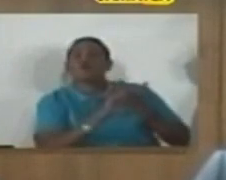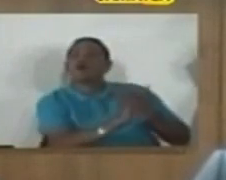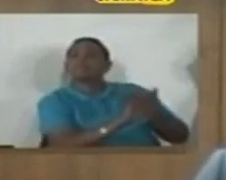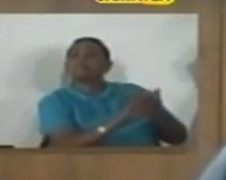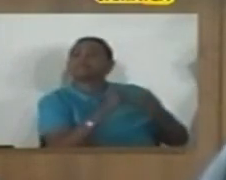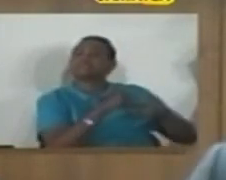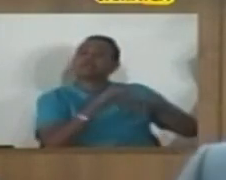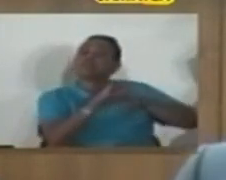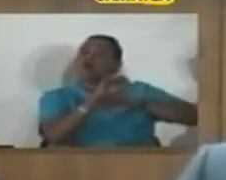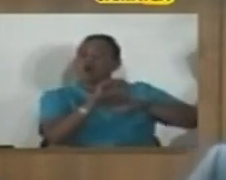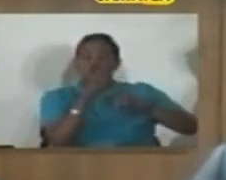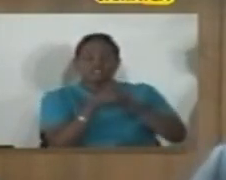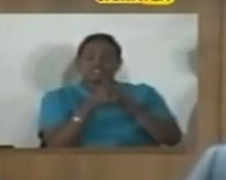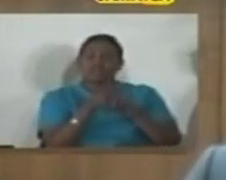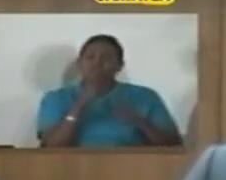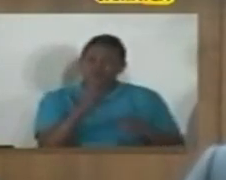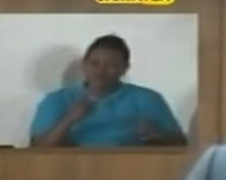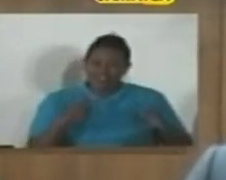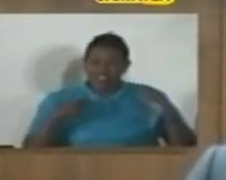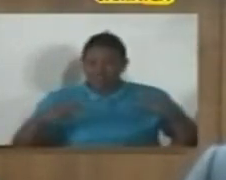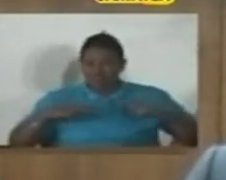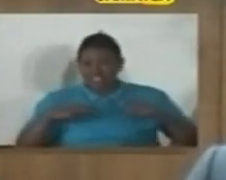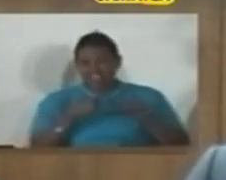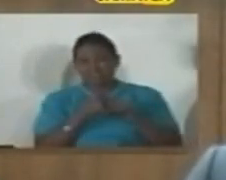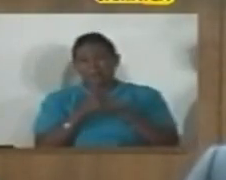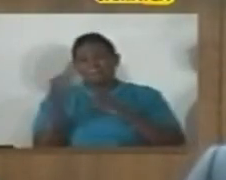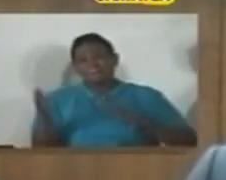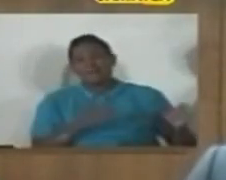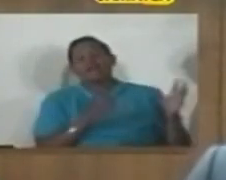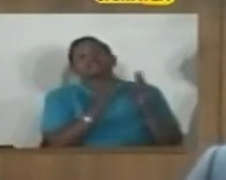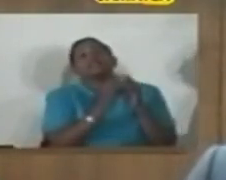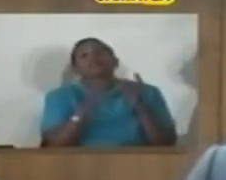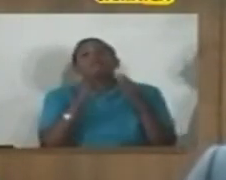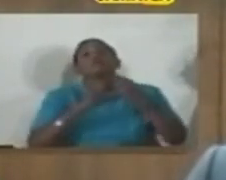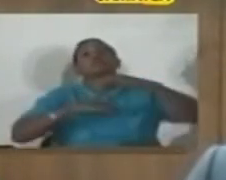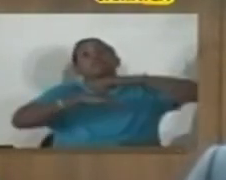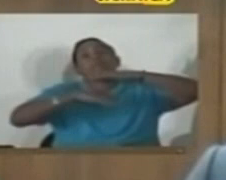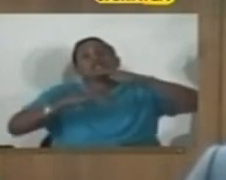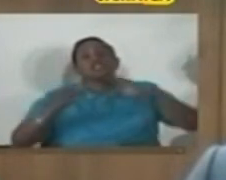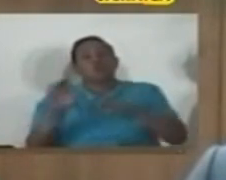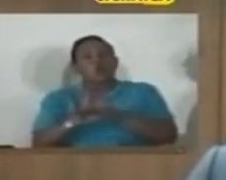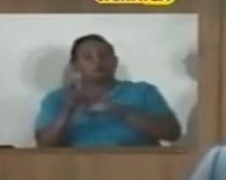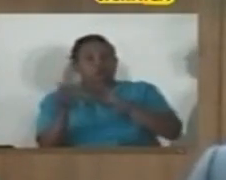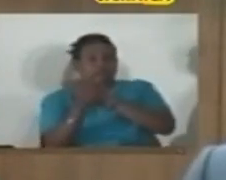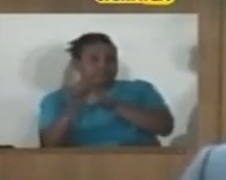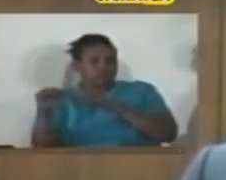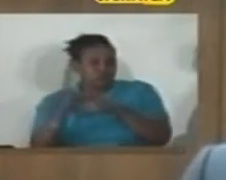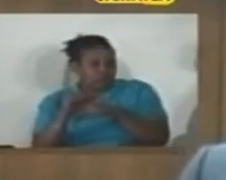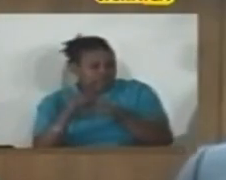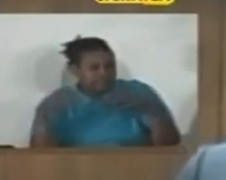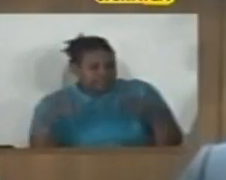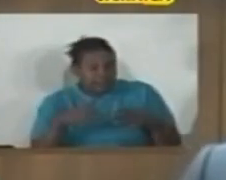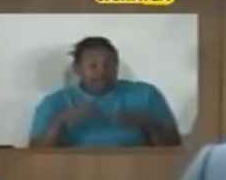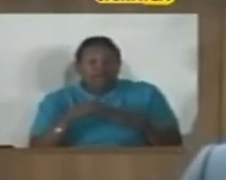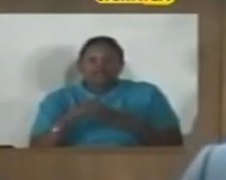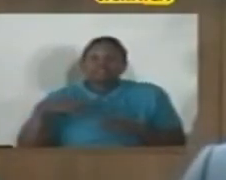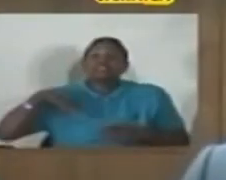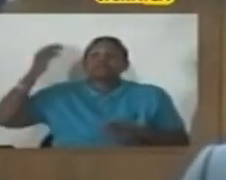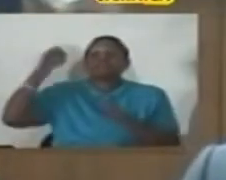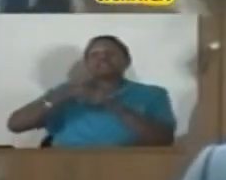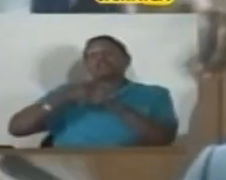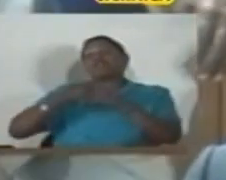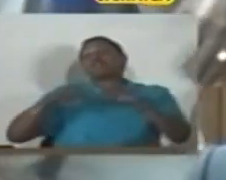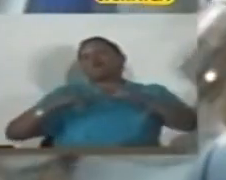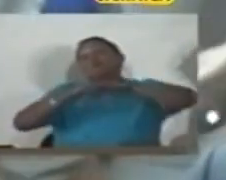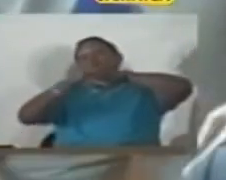The Council hosted retirement planning seminars and basic computer skills training seminars. In the spirit of promoting